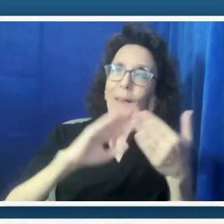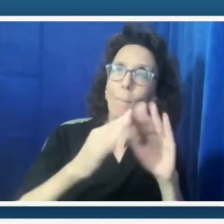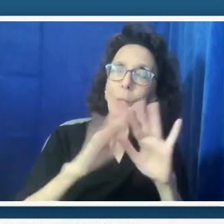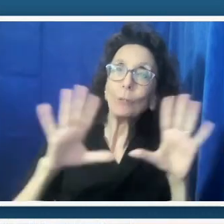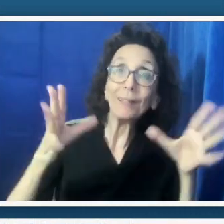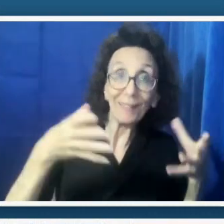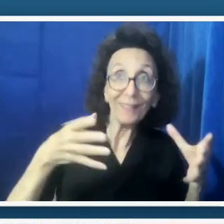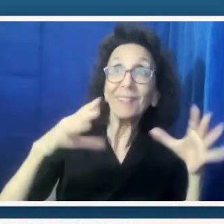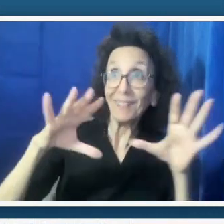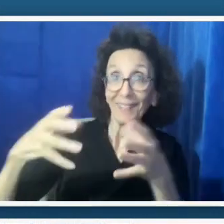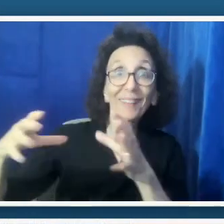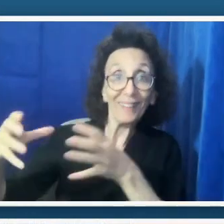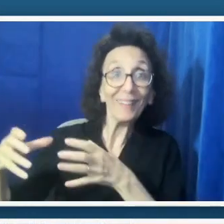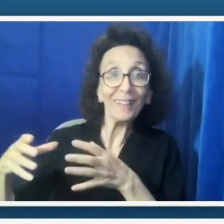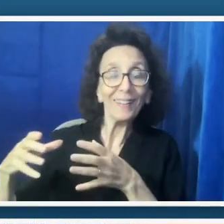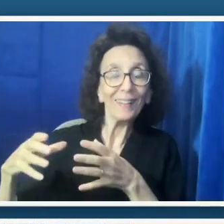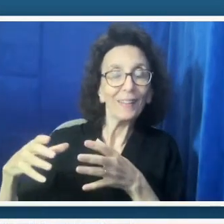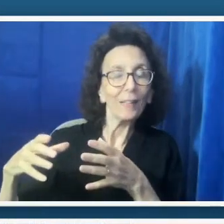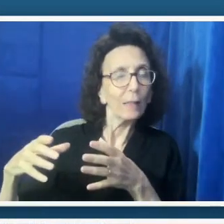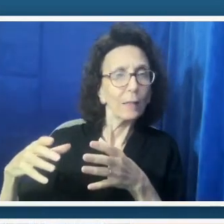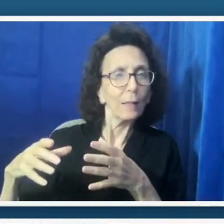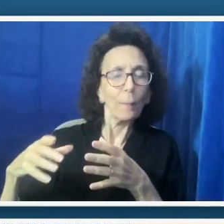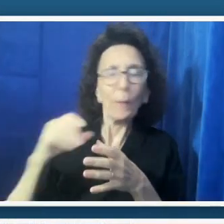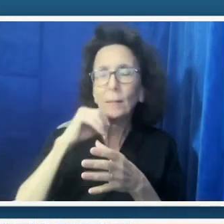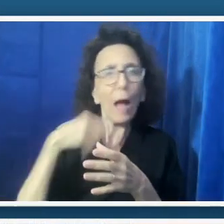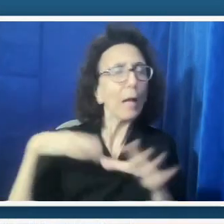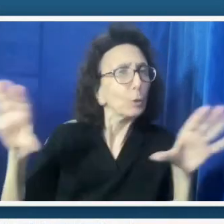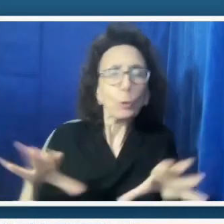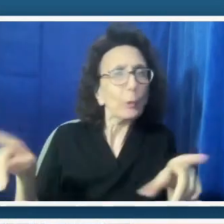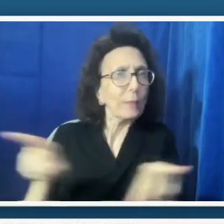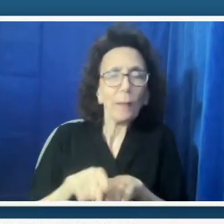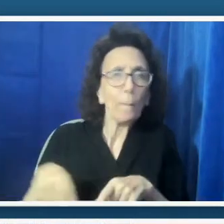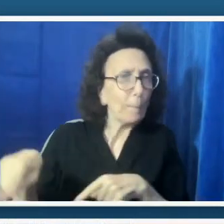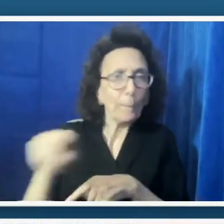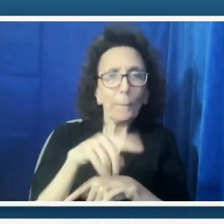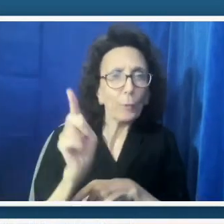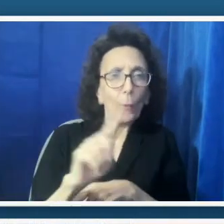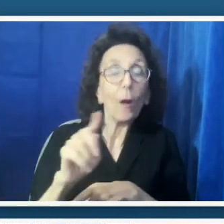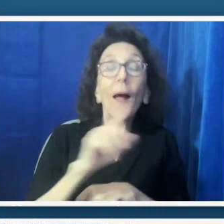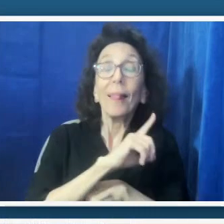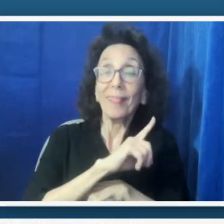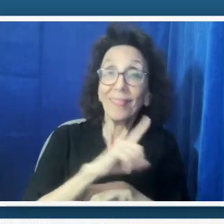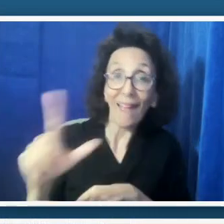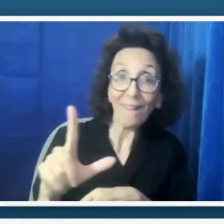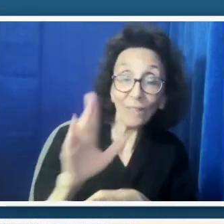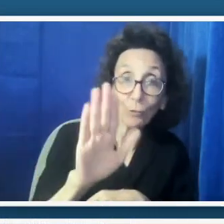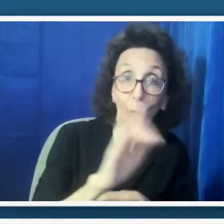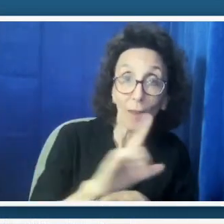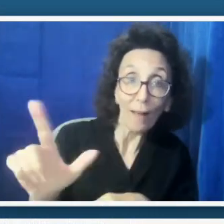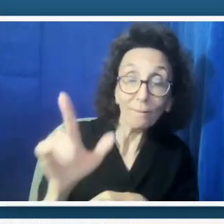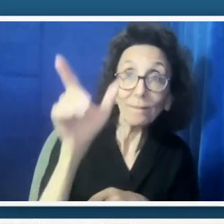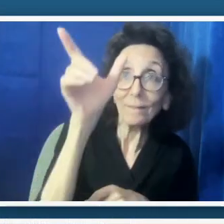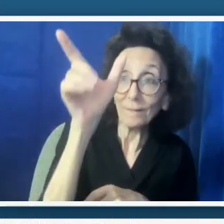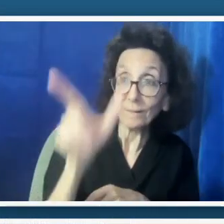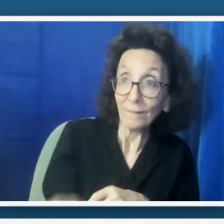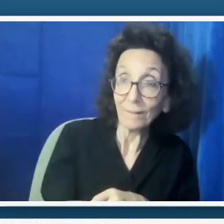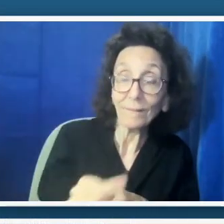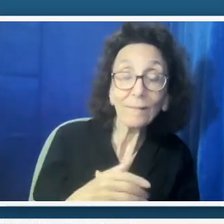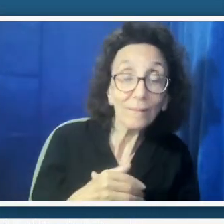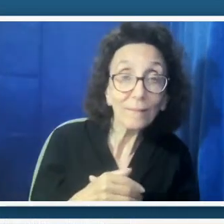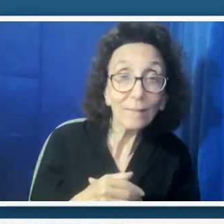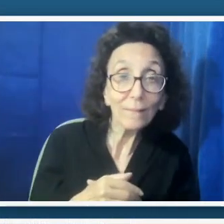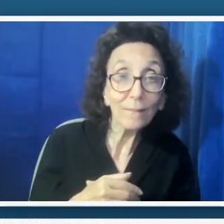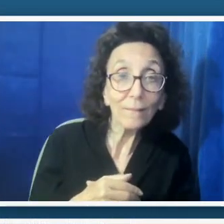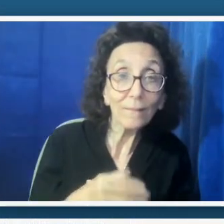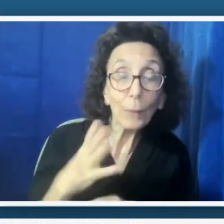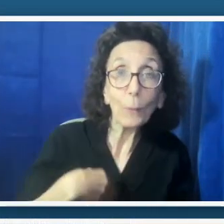But in very different ways. So in the slides on the left, with you have pretty much only